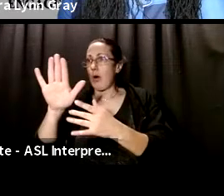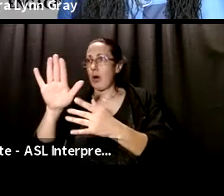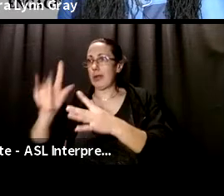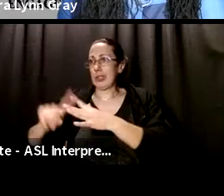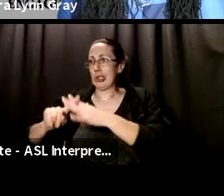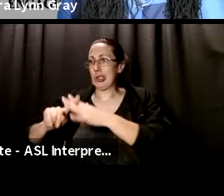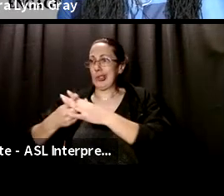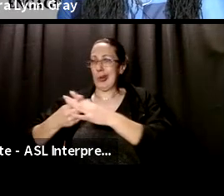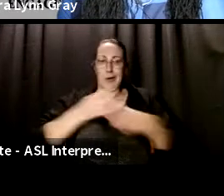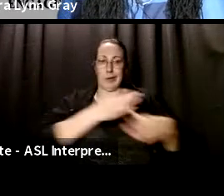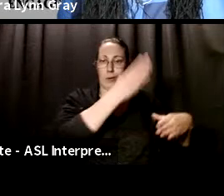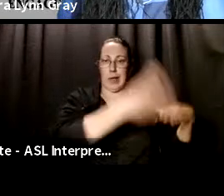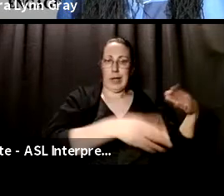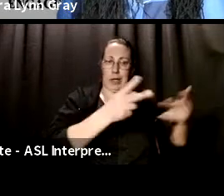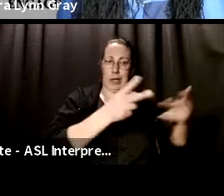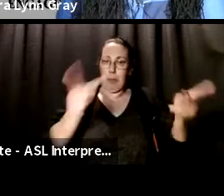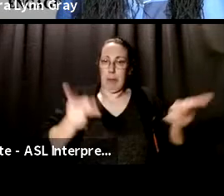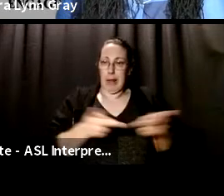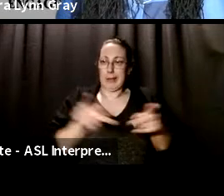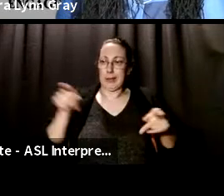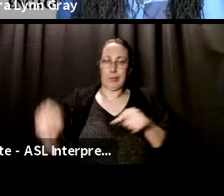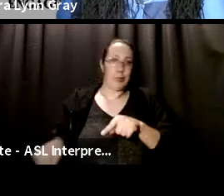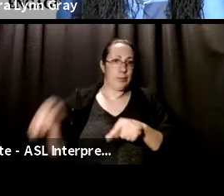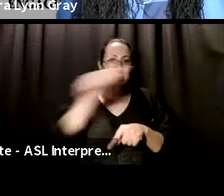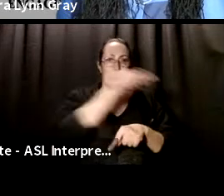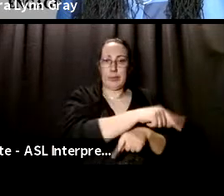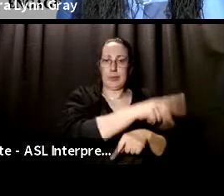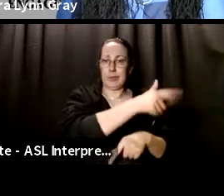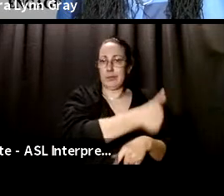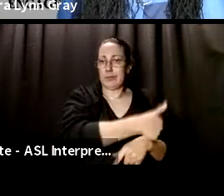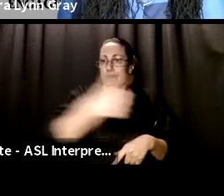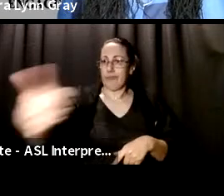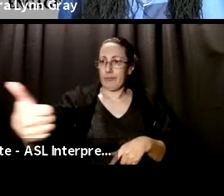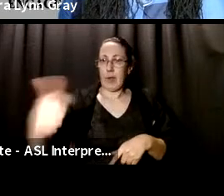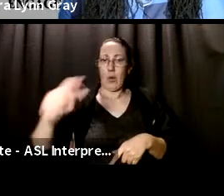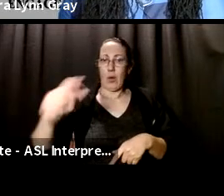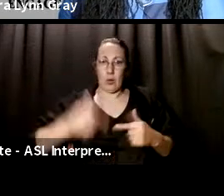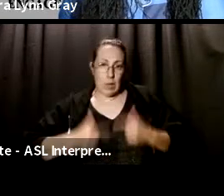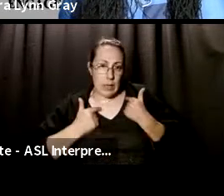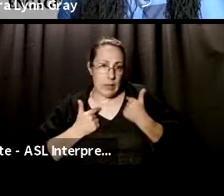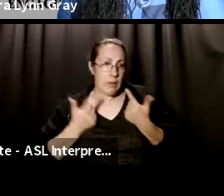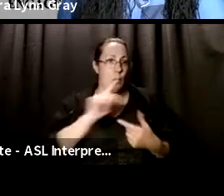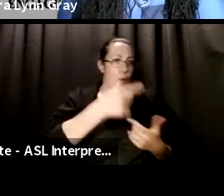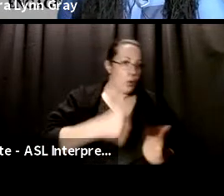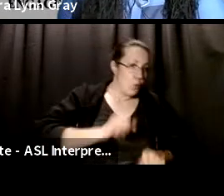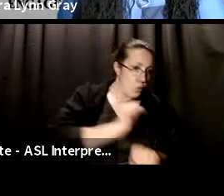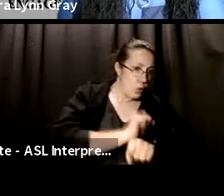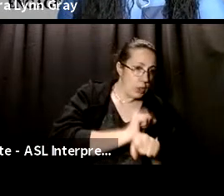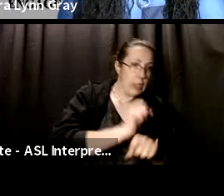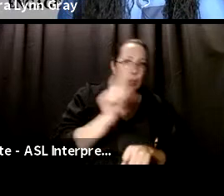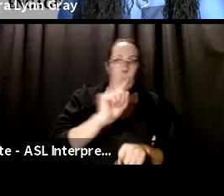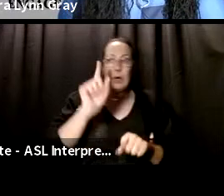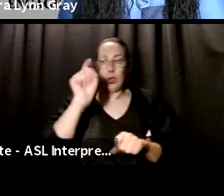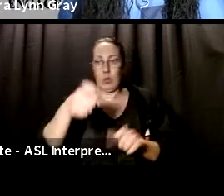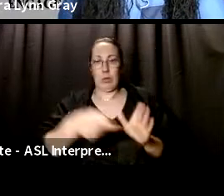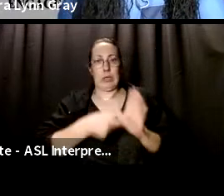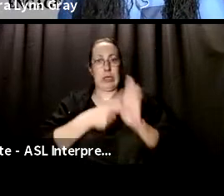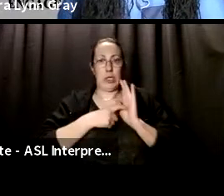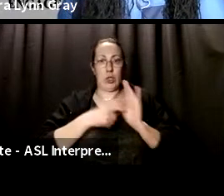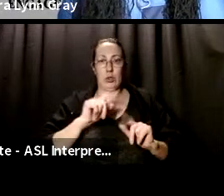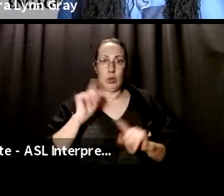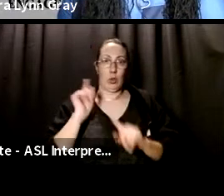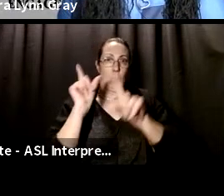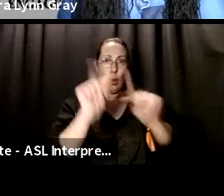points. To see where people live, where people are working, and what makes the most sense